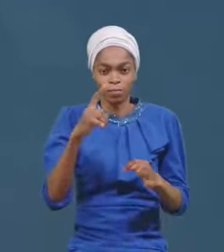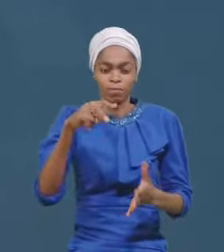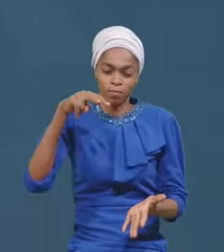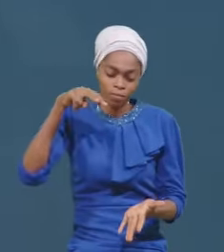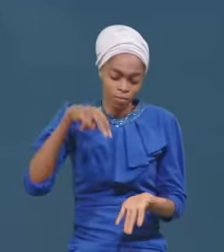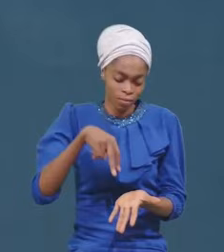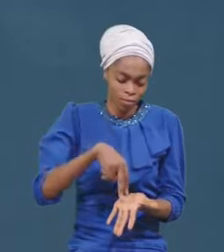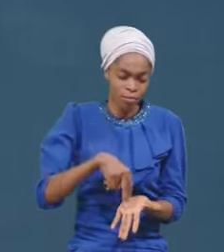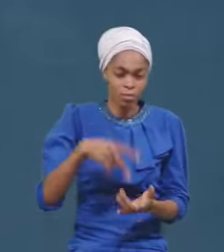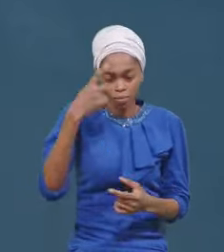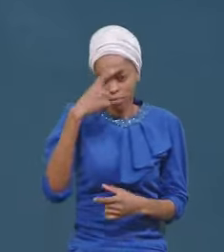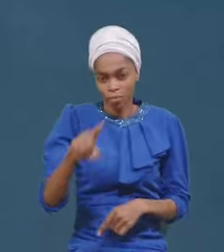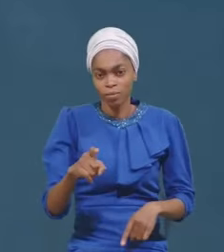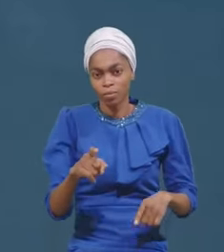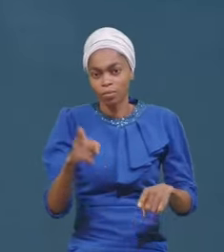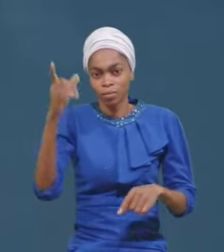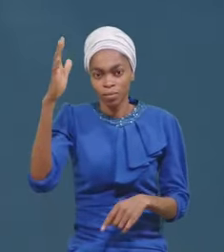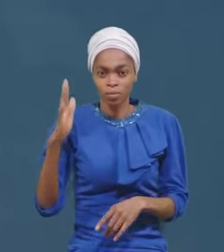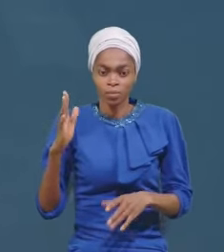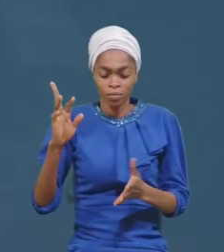Read your Bible every day.